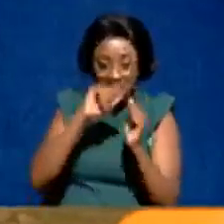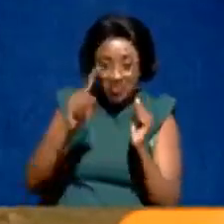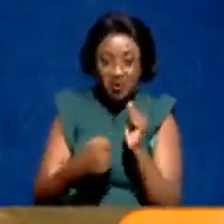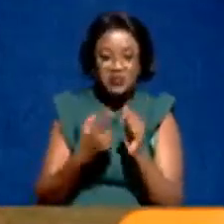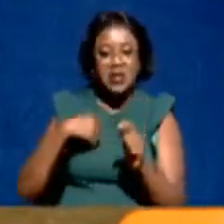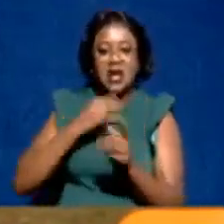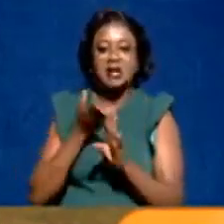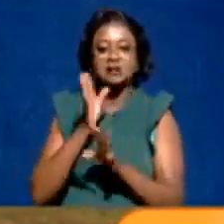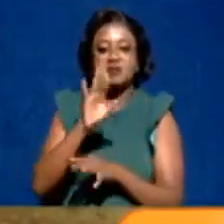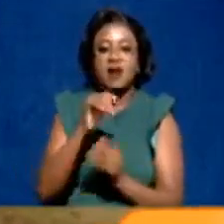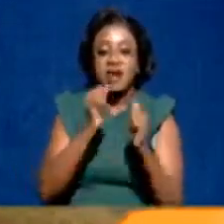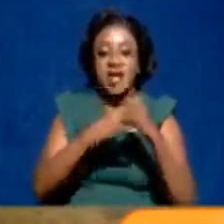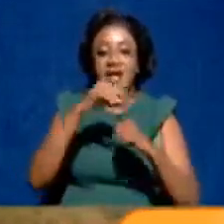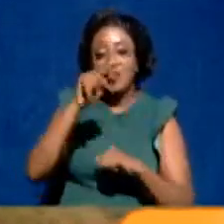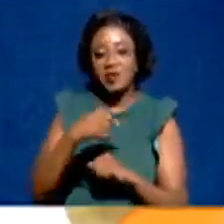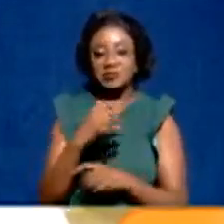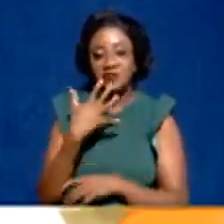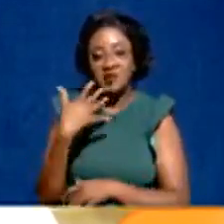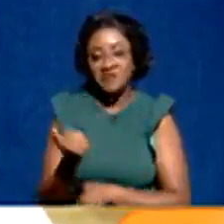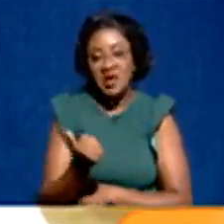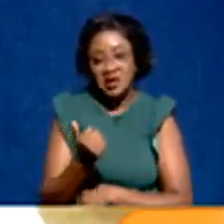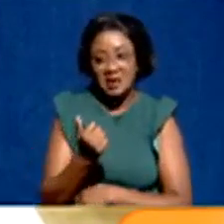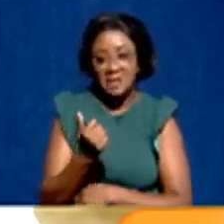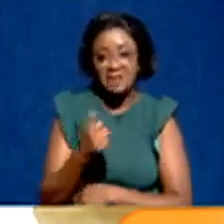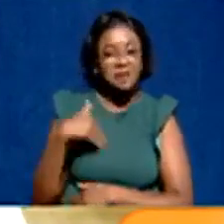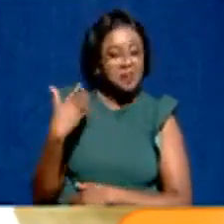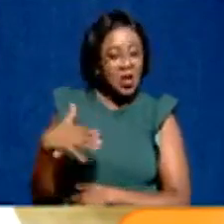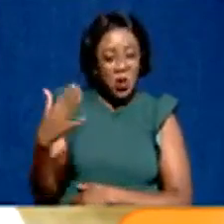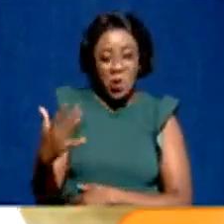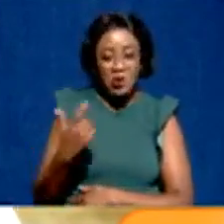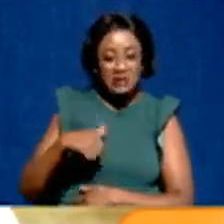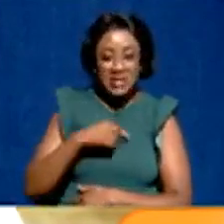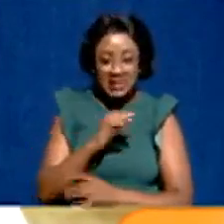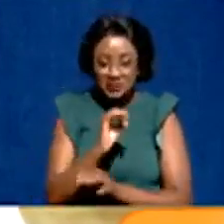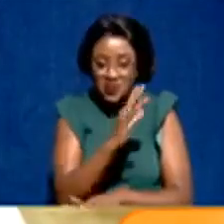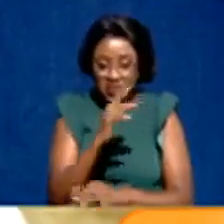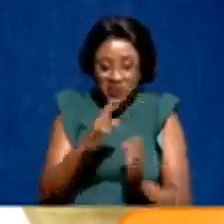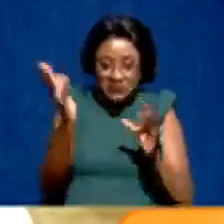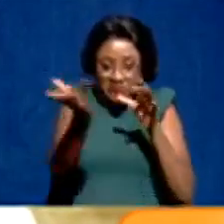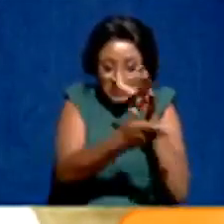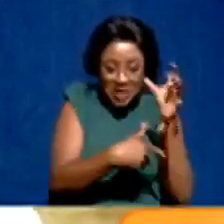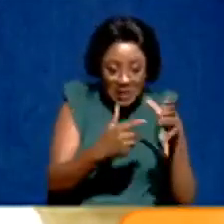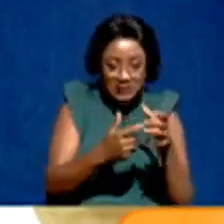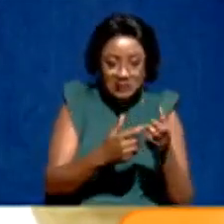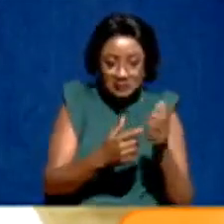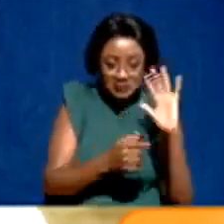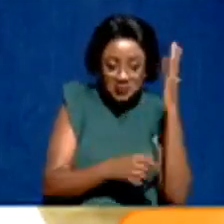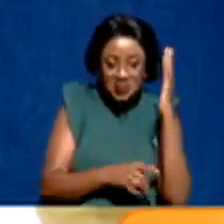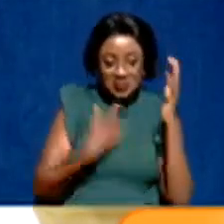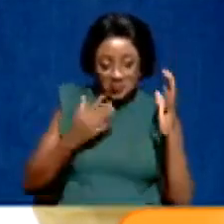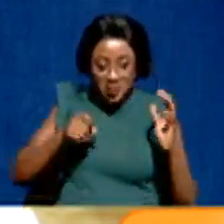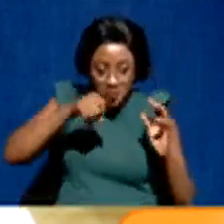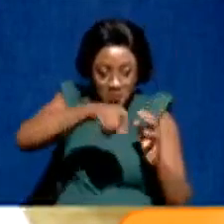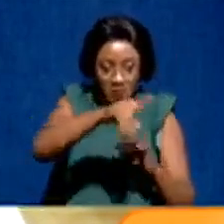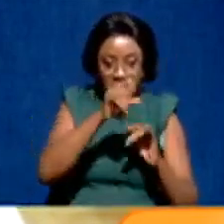restored 8,500 hectares. Every time we restore, we track our progress. So communities have